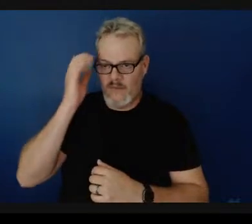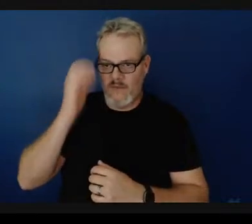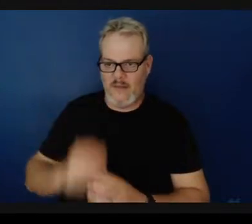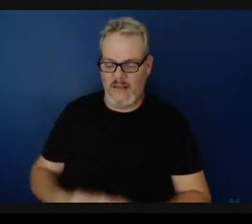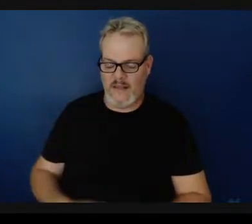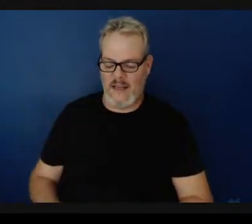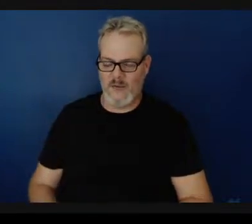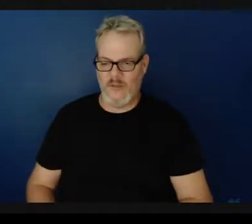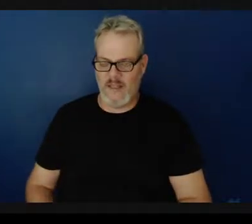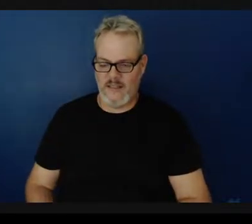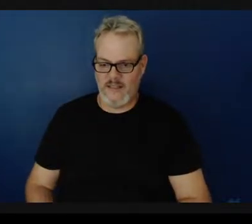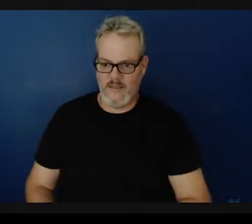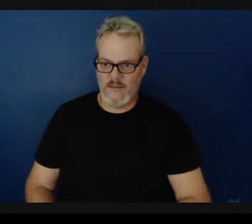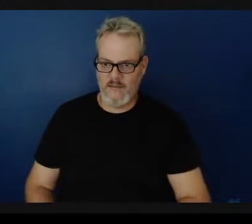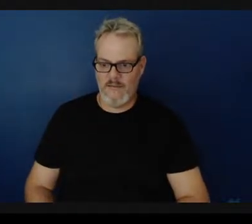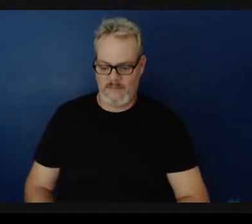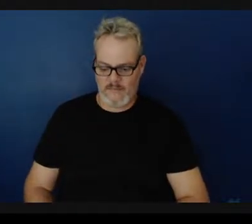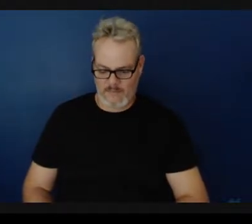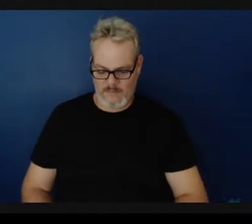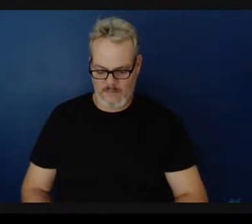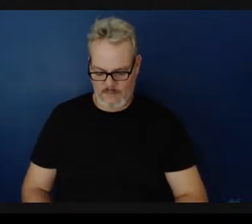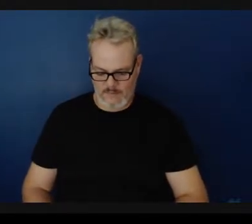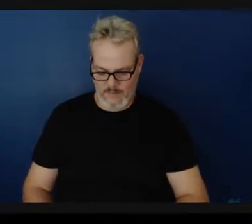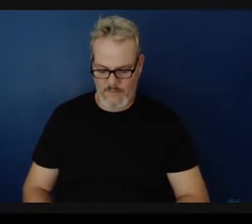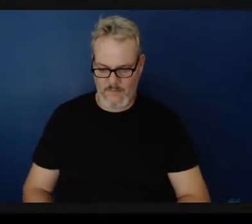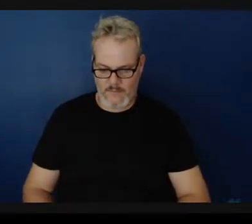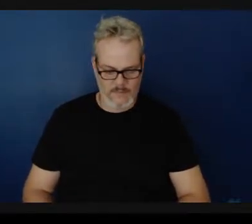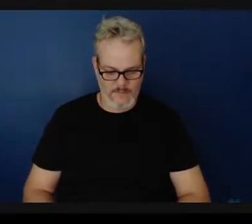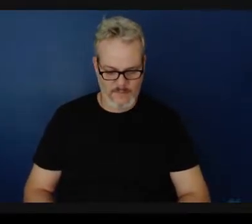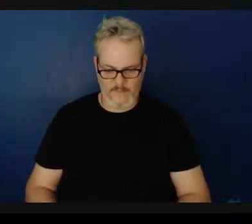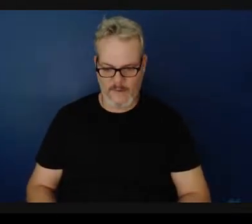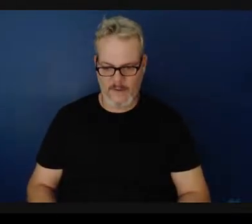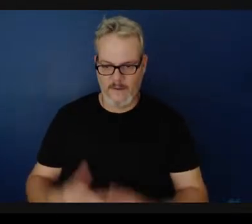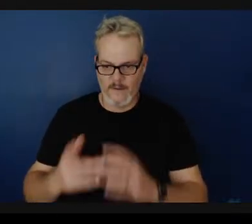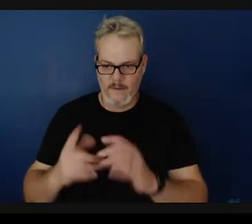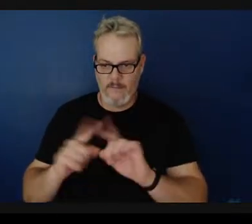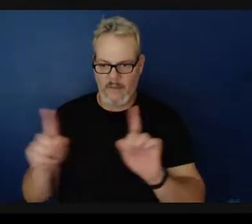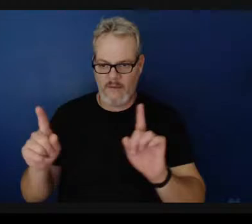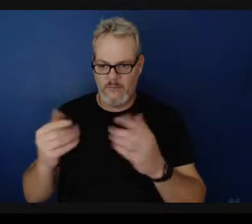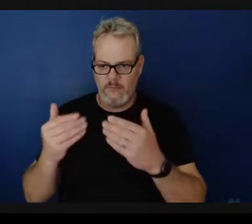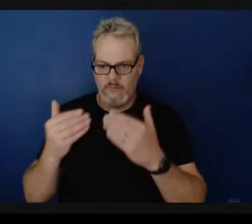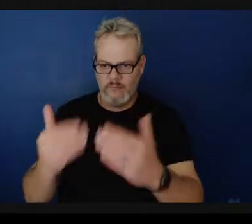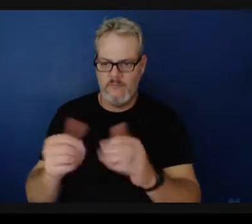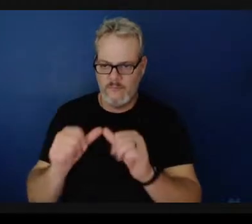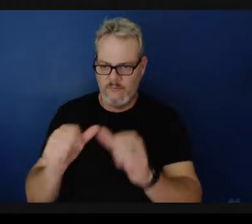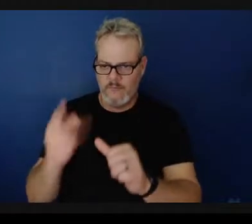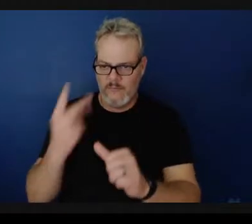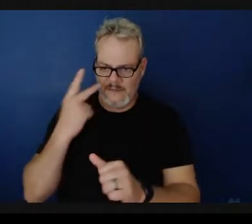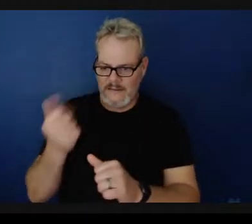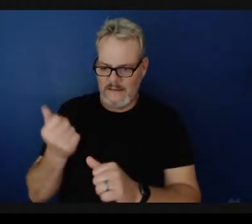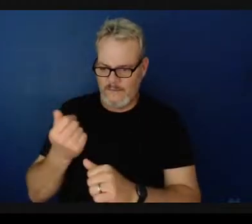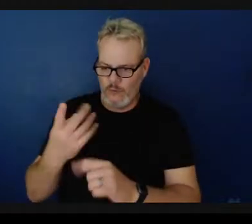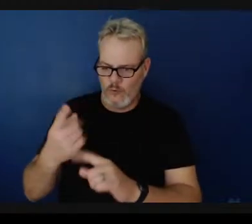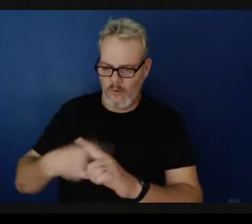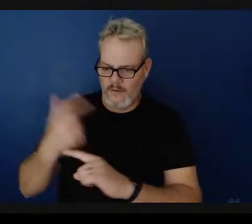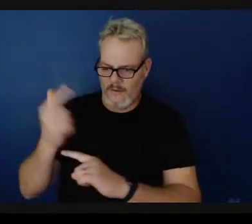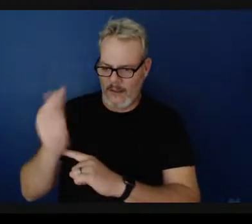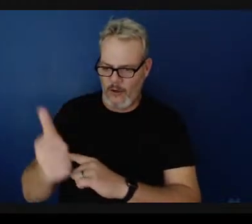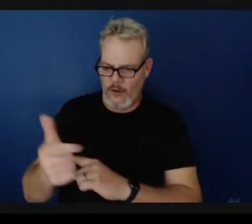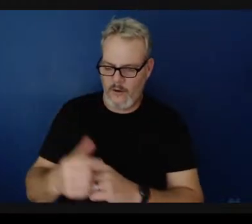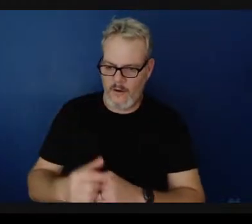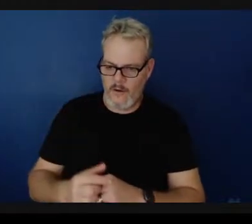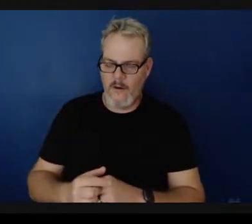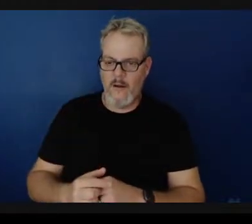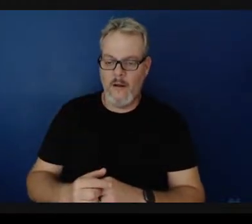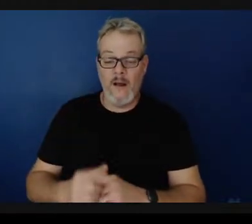I think it's still possible, we'll see. And then near a final shut off a few months later, right? And so longer term,